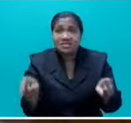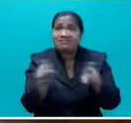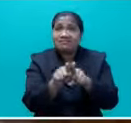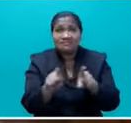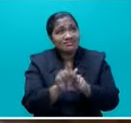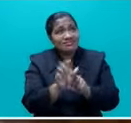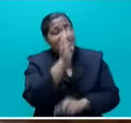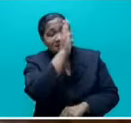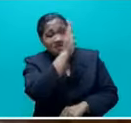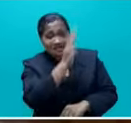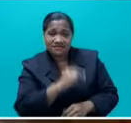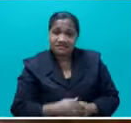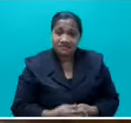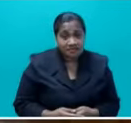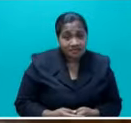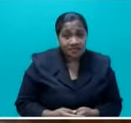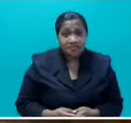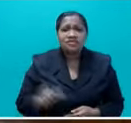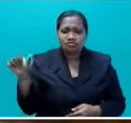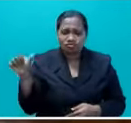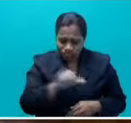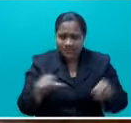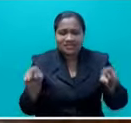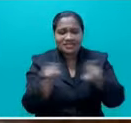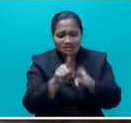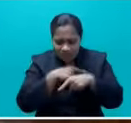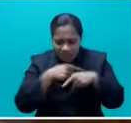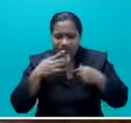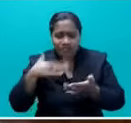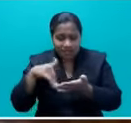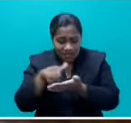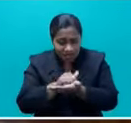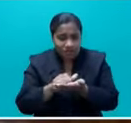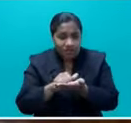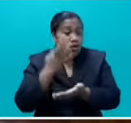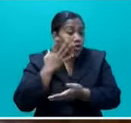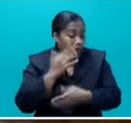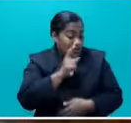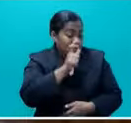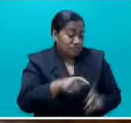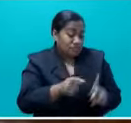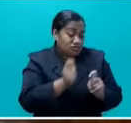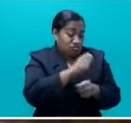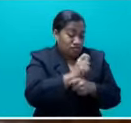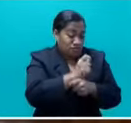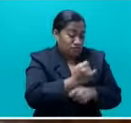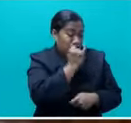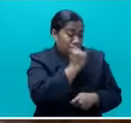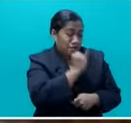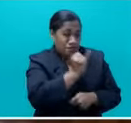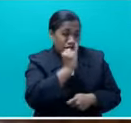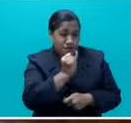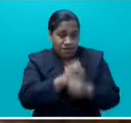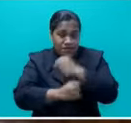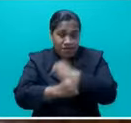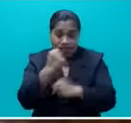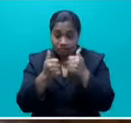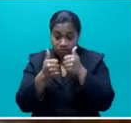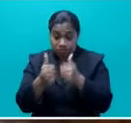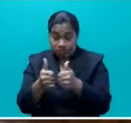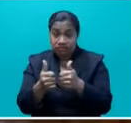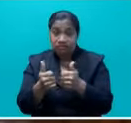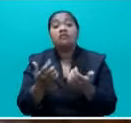likeness. We should also forgive when somebody changes from bad to worse or from bad to